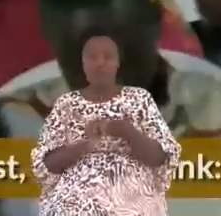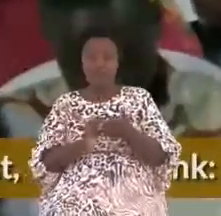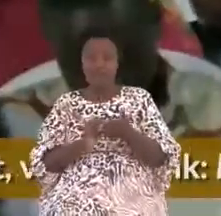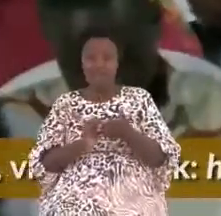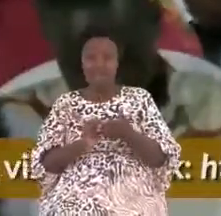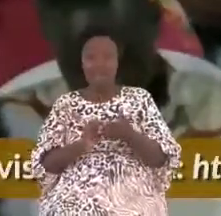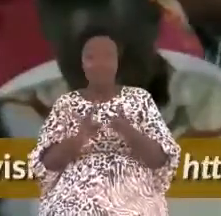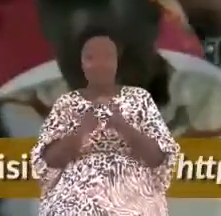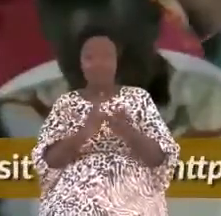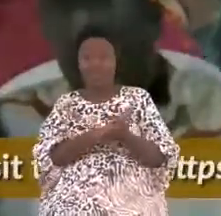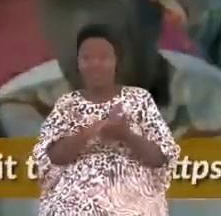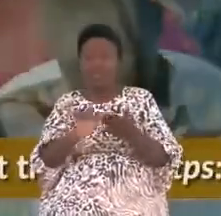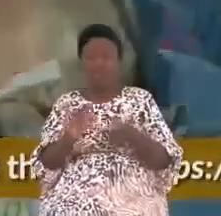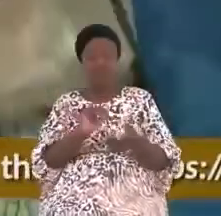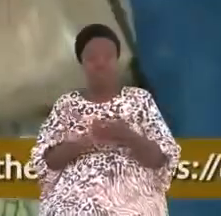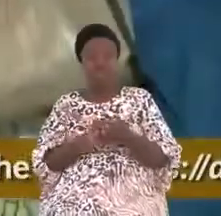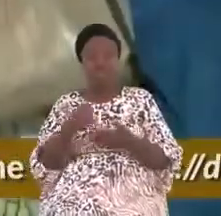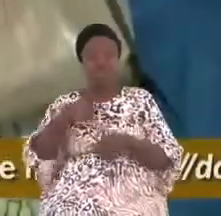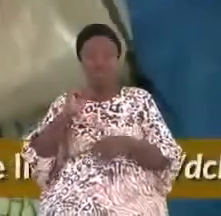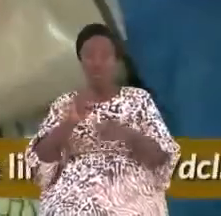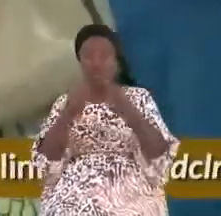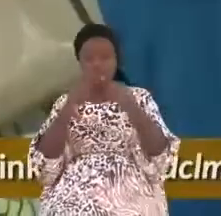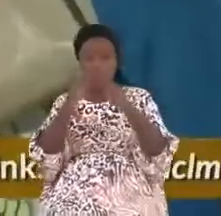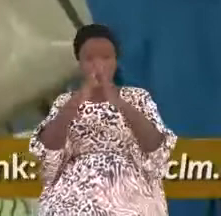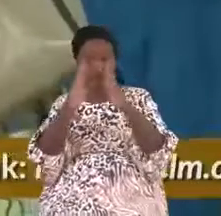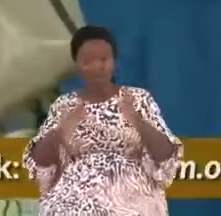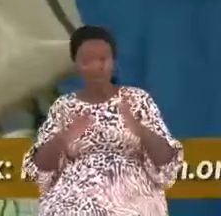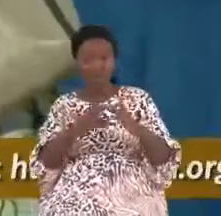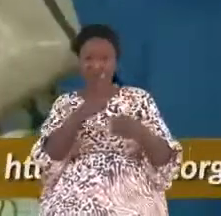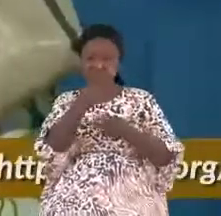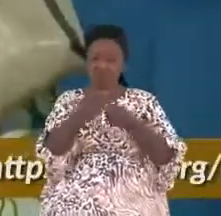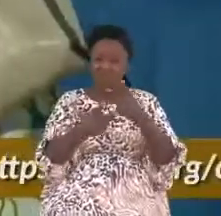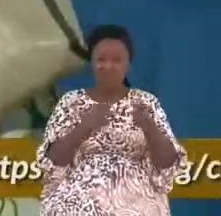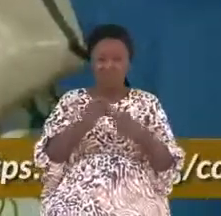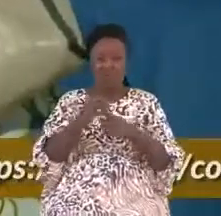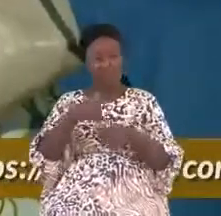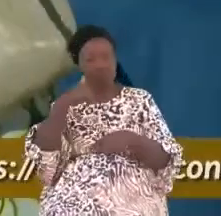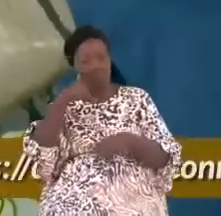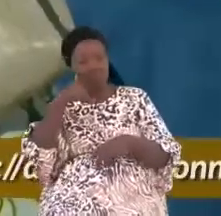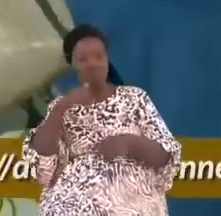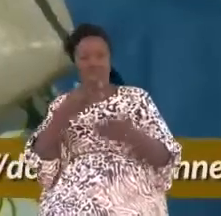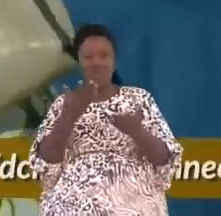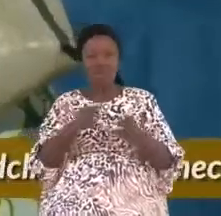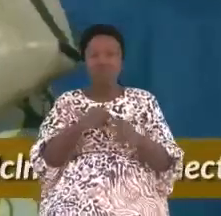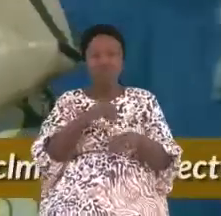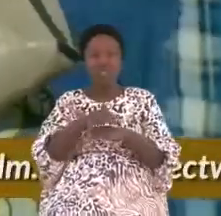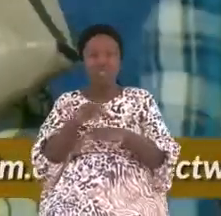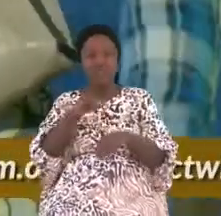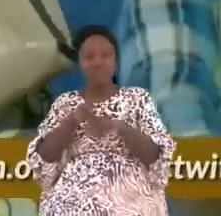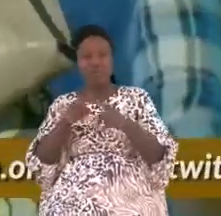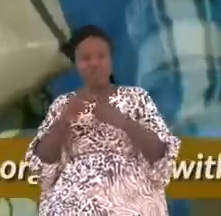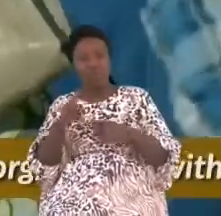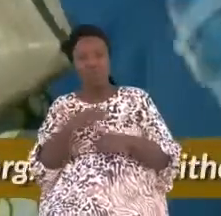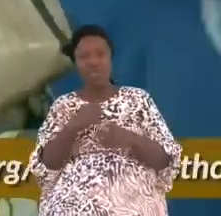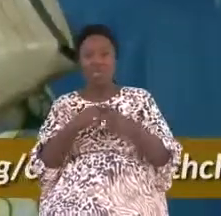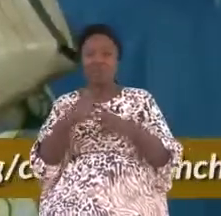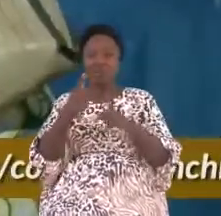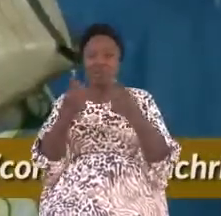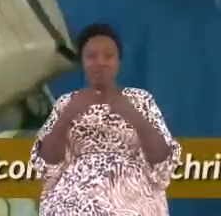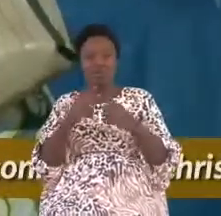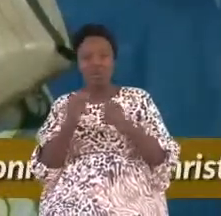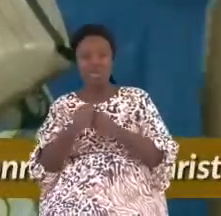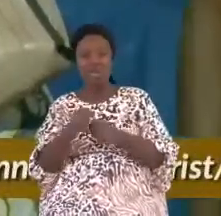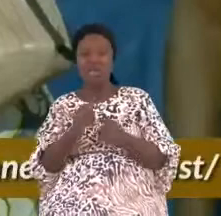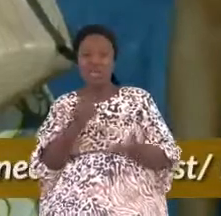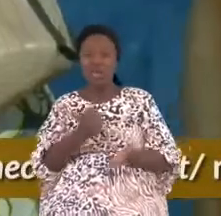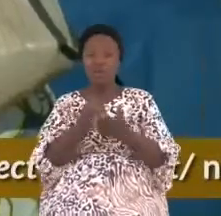online connect with christ as you click the website on the screen